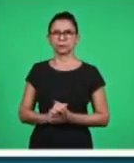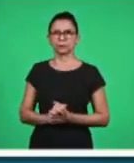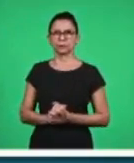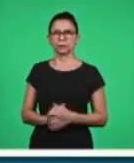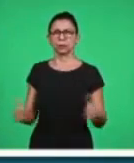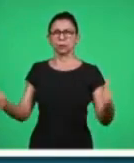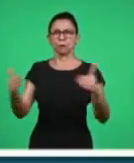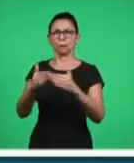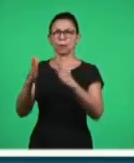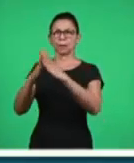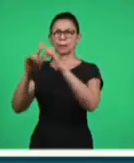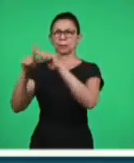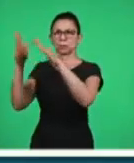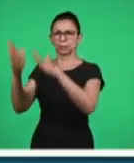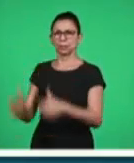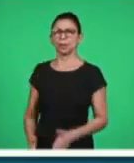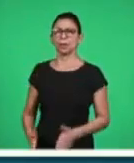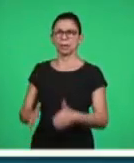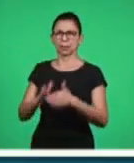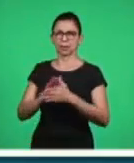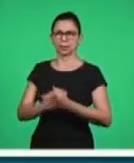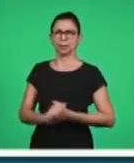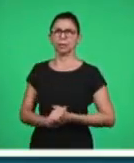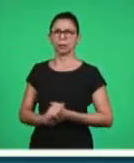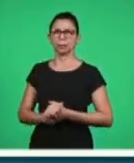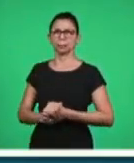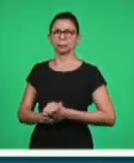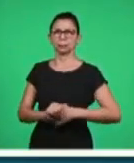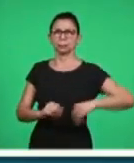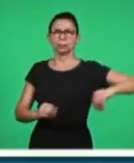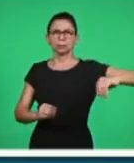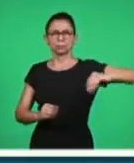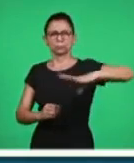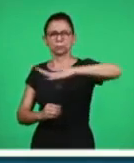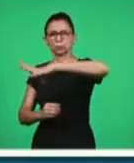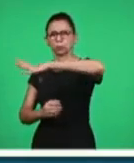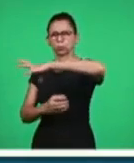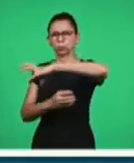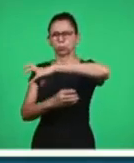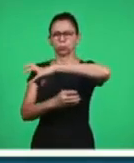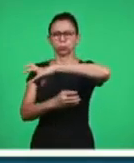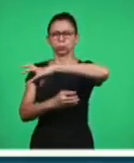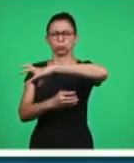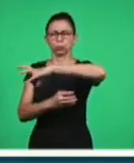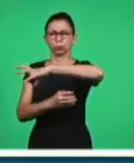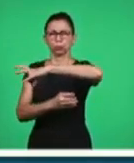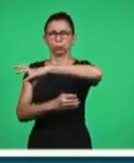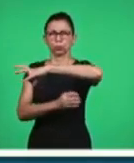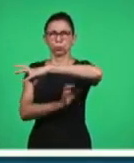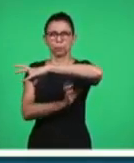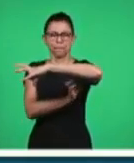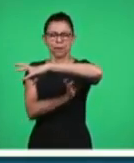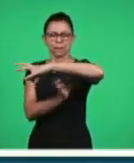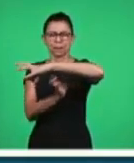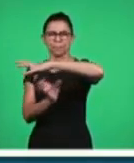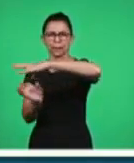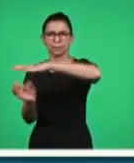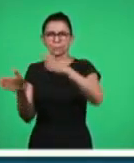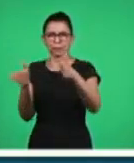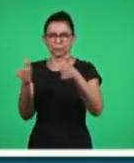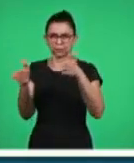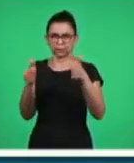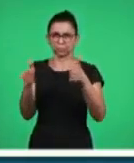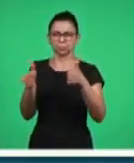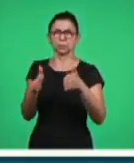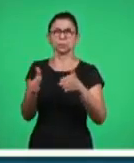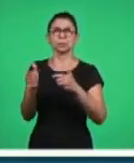with the church, so this period in which the fig tree was going to wither. But at the same time, the Lord Jesus prophesied about